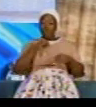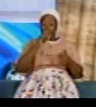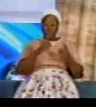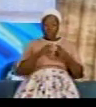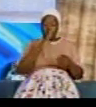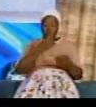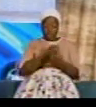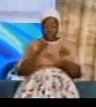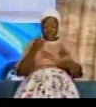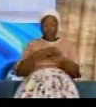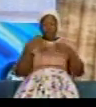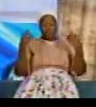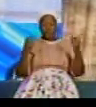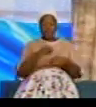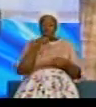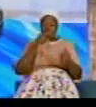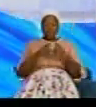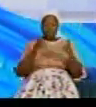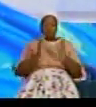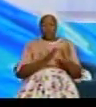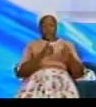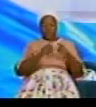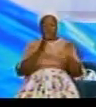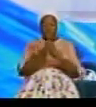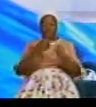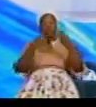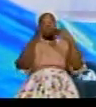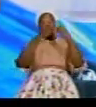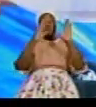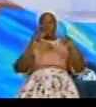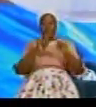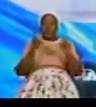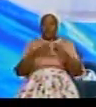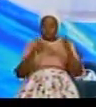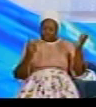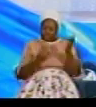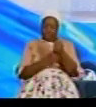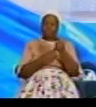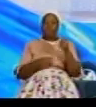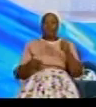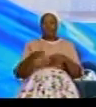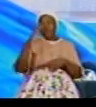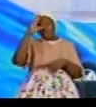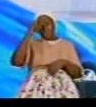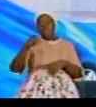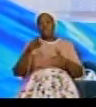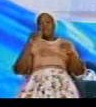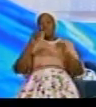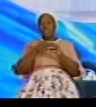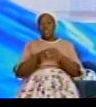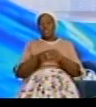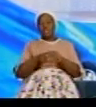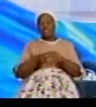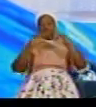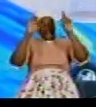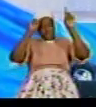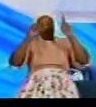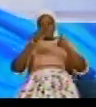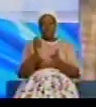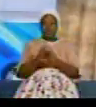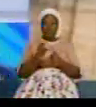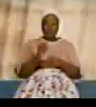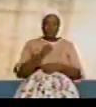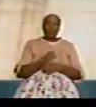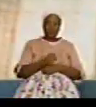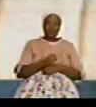saved, and not to get to heaven, but to catch him in his words. Anyone